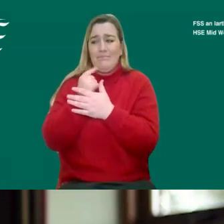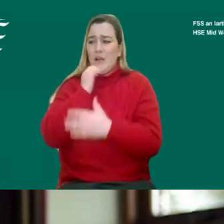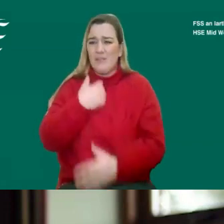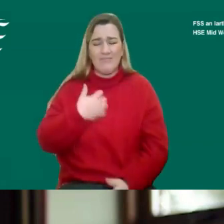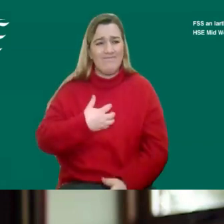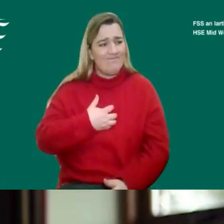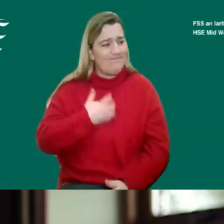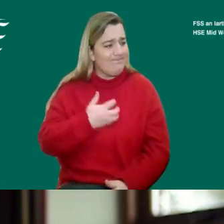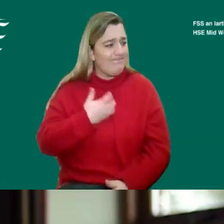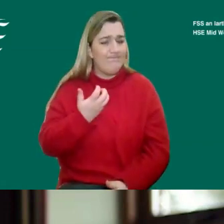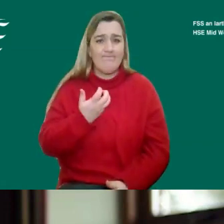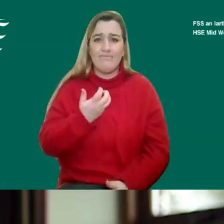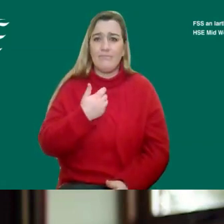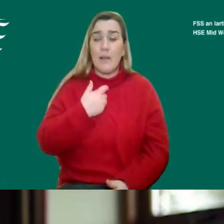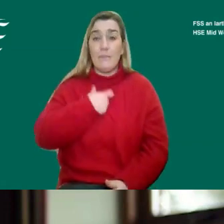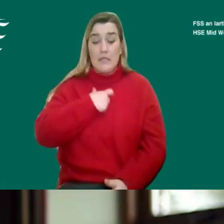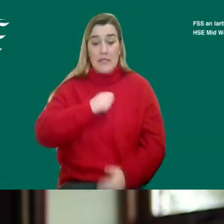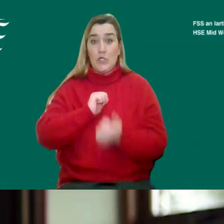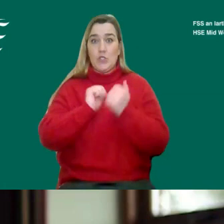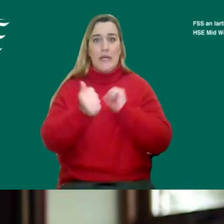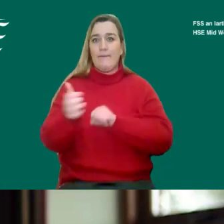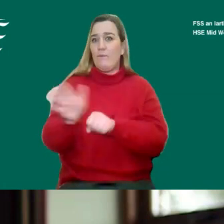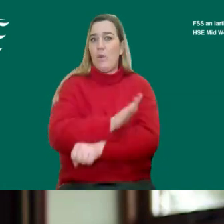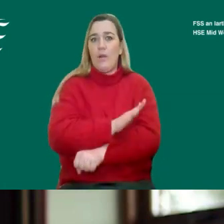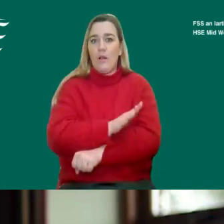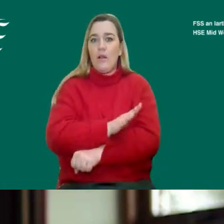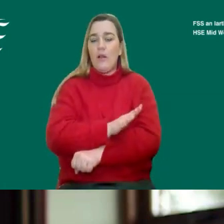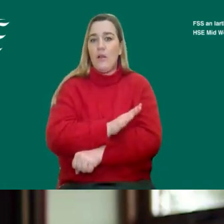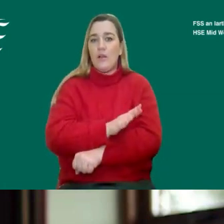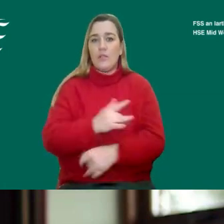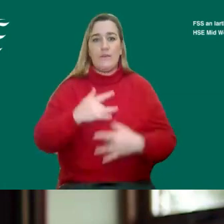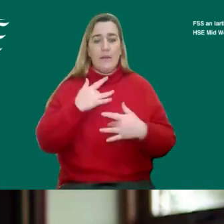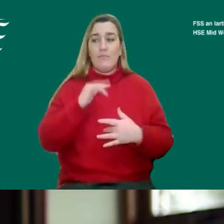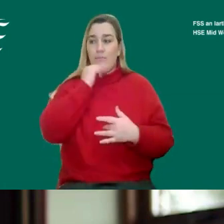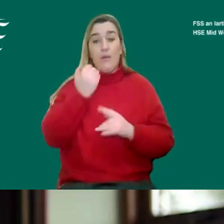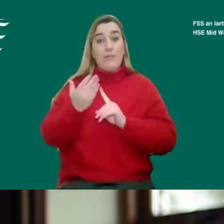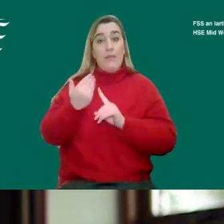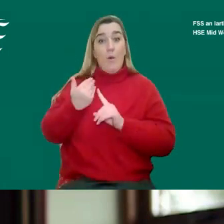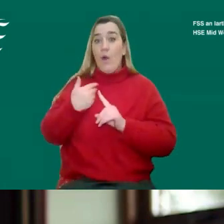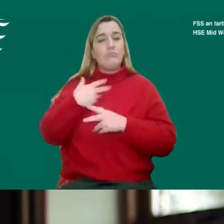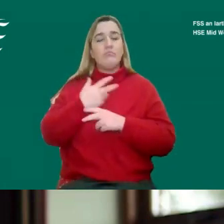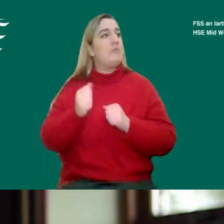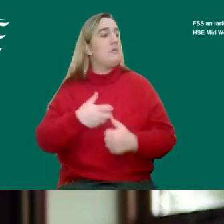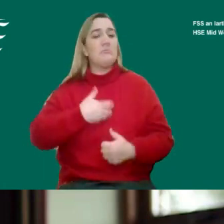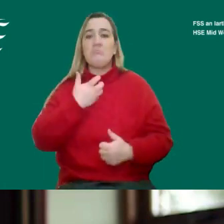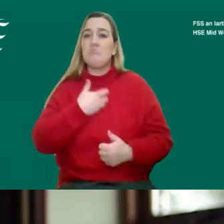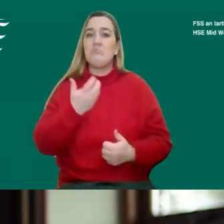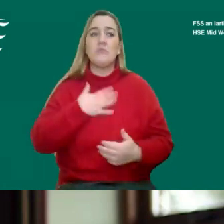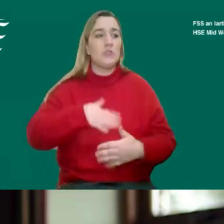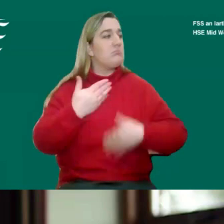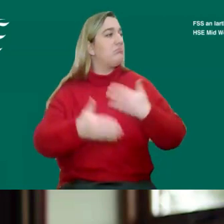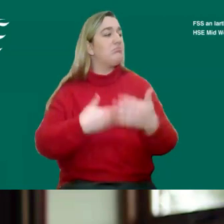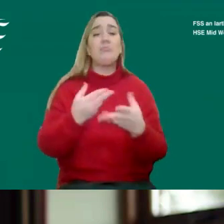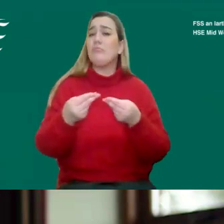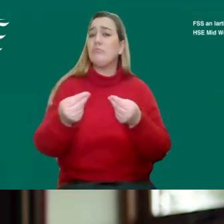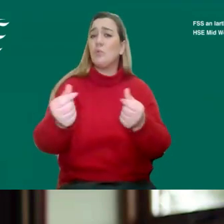of my personality changed completely really, because I was never cross and I was always kind of a person that went with the flow and easygoing,